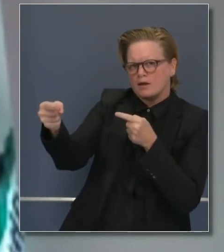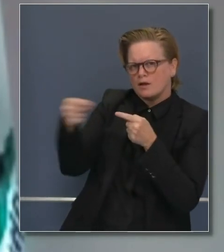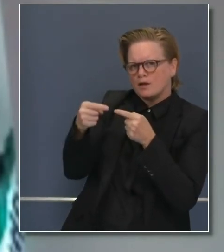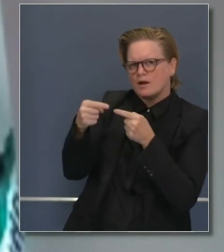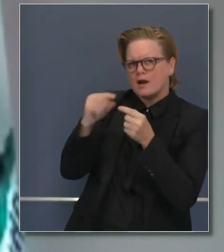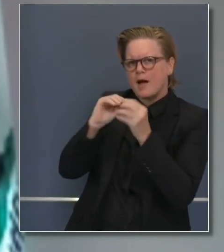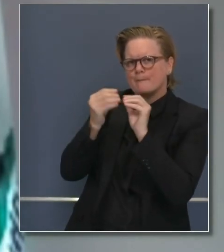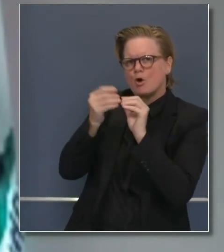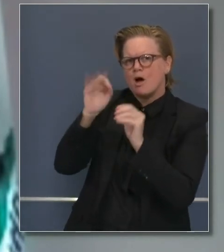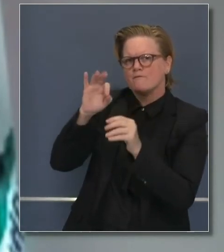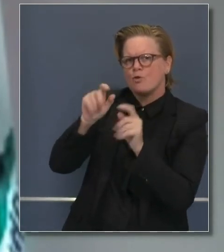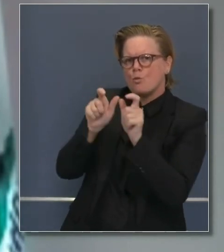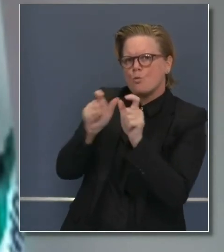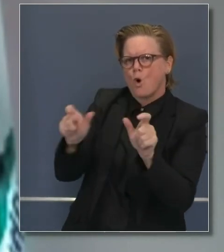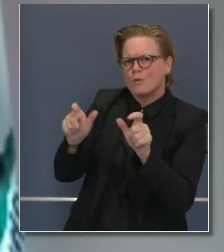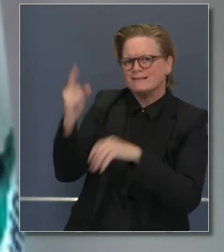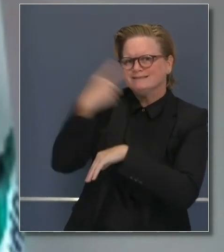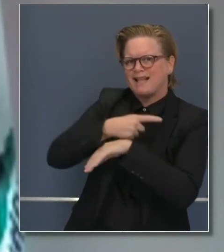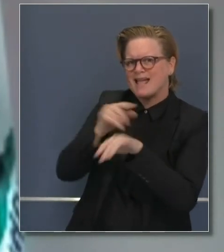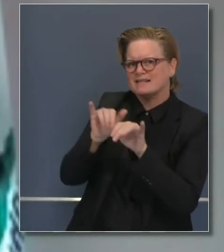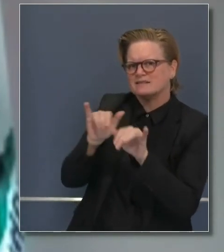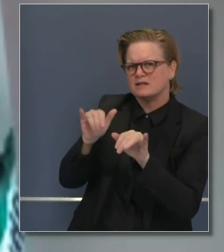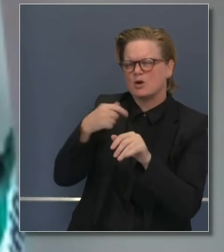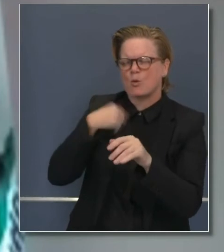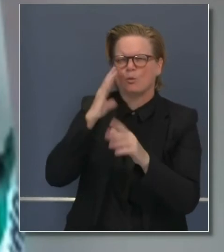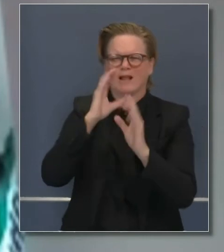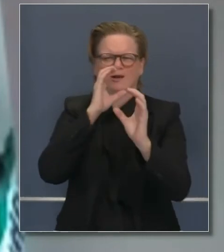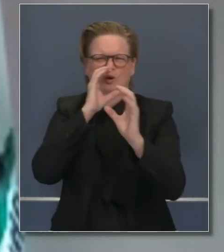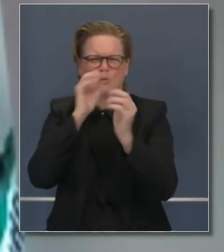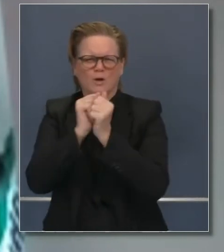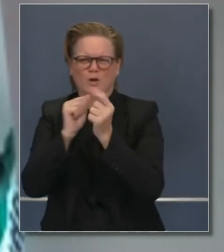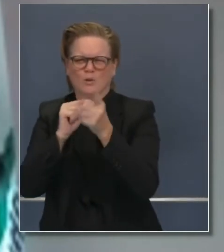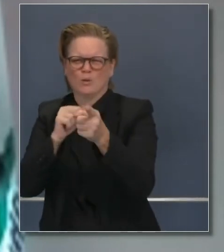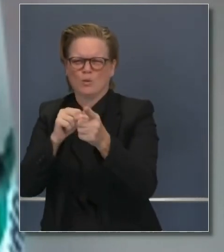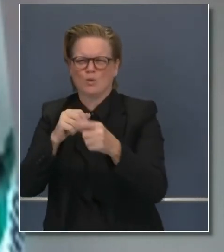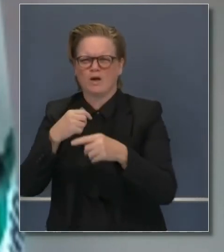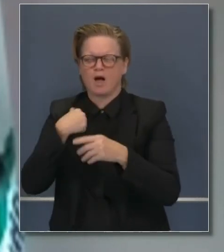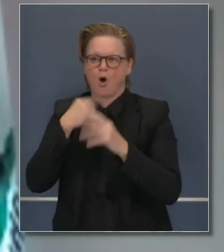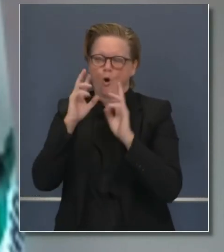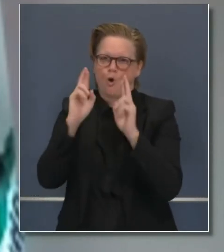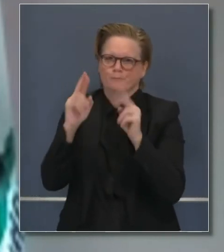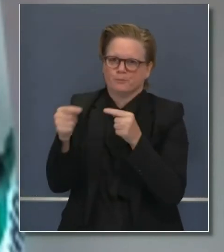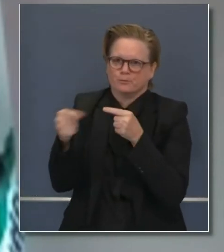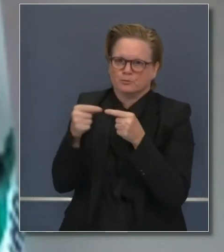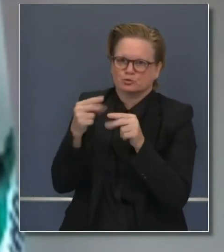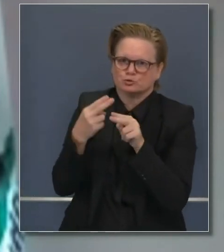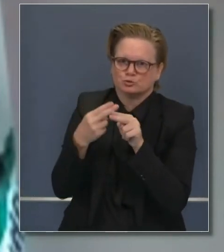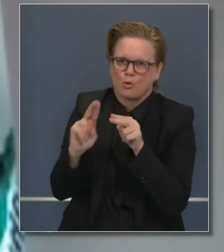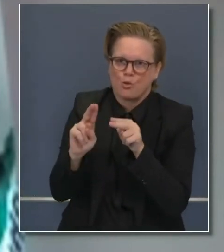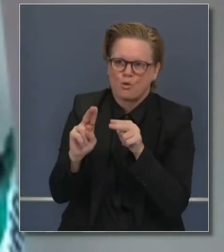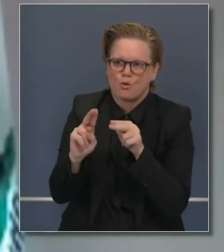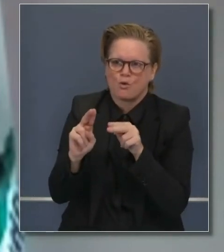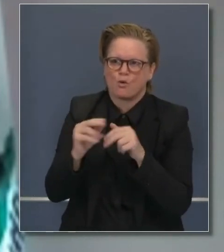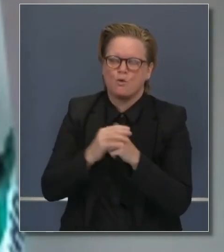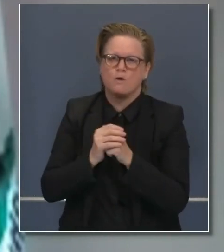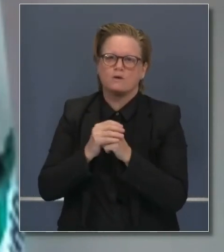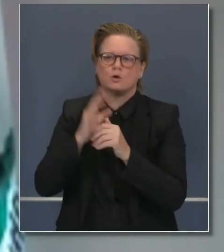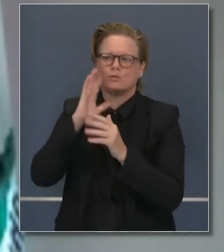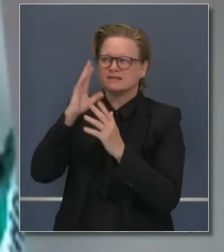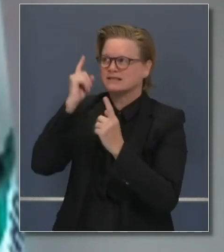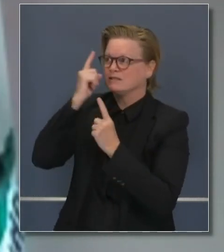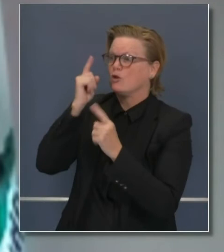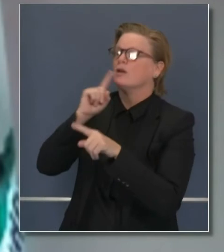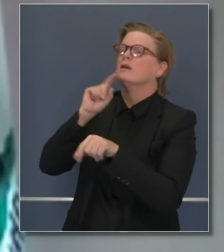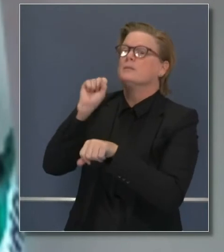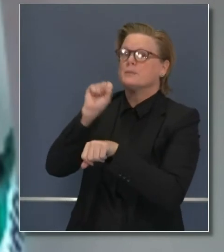by making it shorter, more Californians will consider doing it. We know it's a burden and it's a toll, but this is exactly a